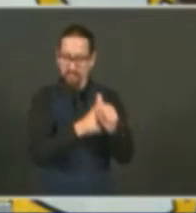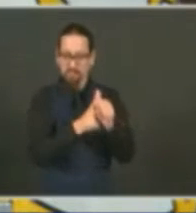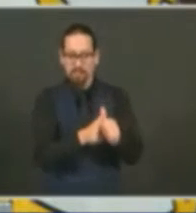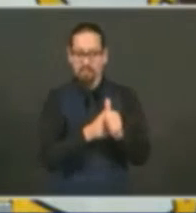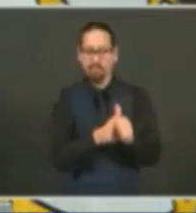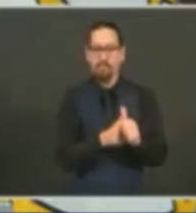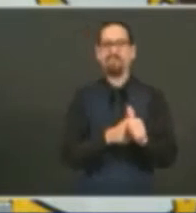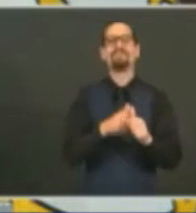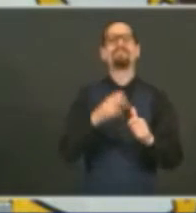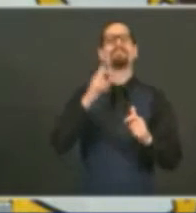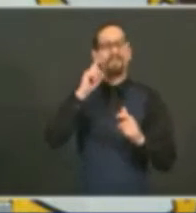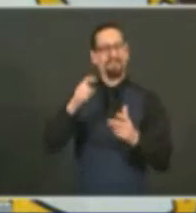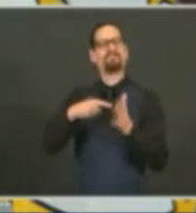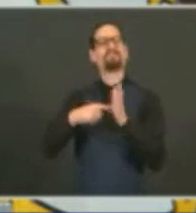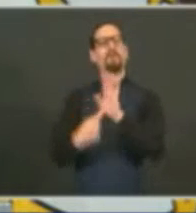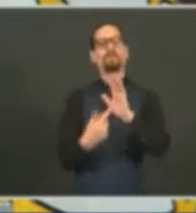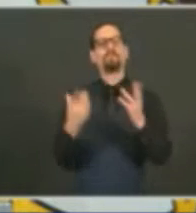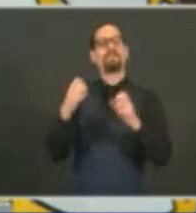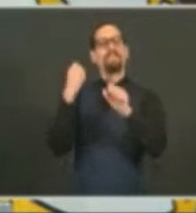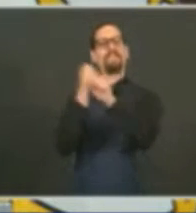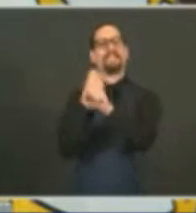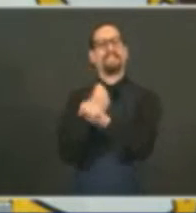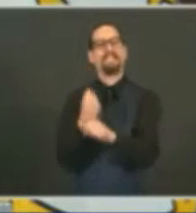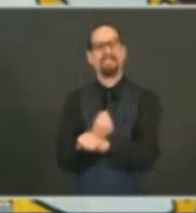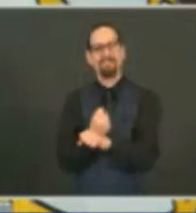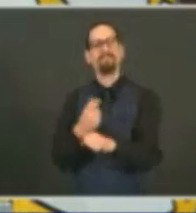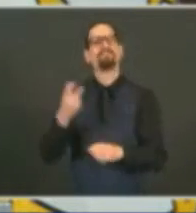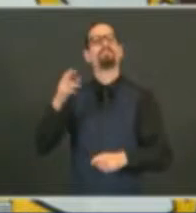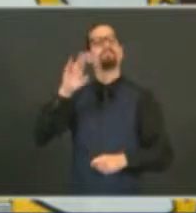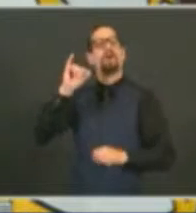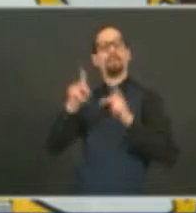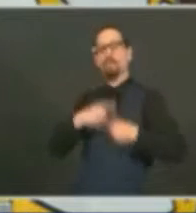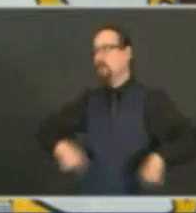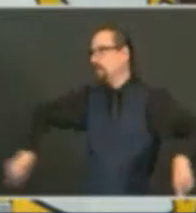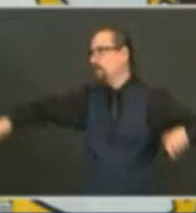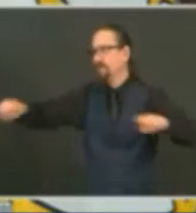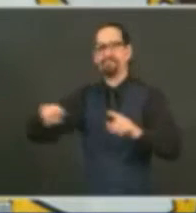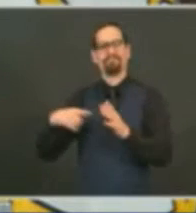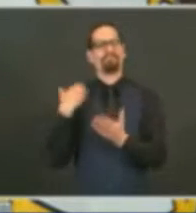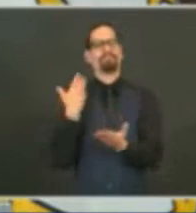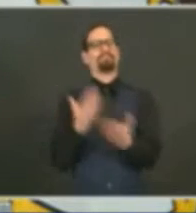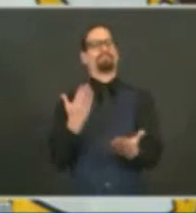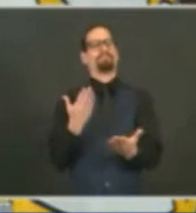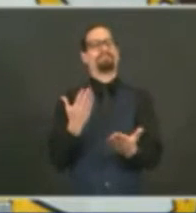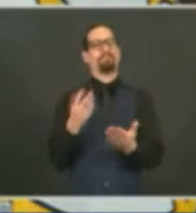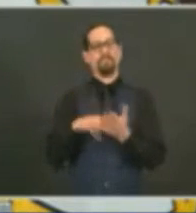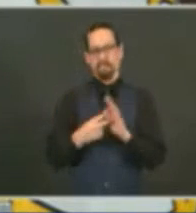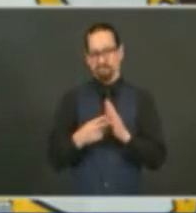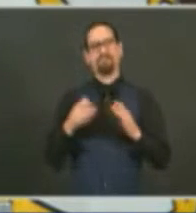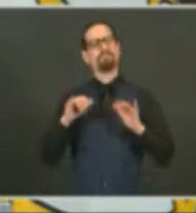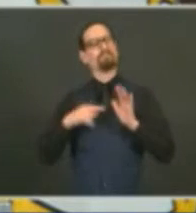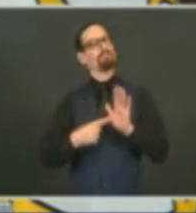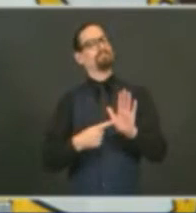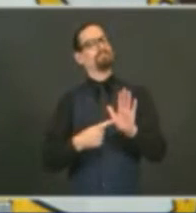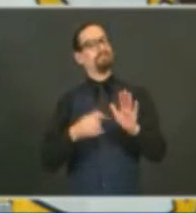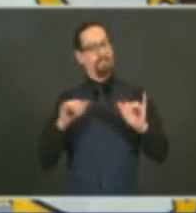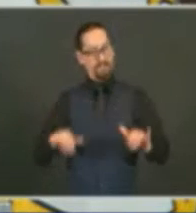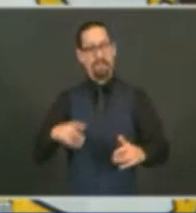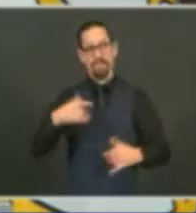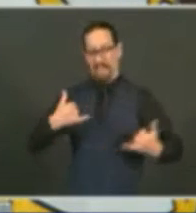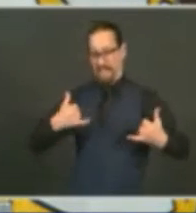Rhode Islanders are listening and pausing. They're staying home, working from